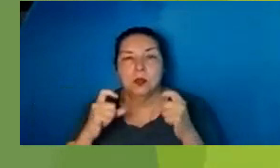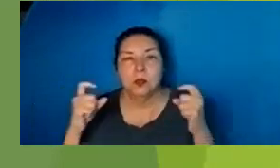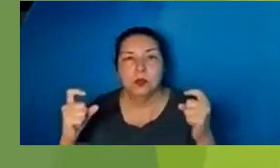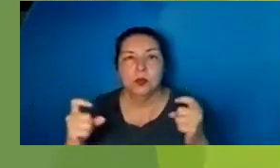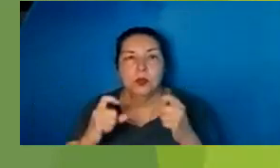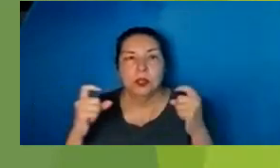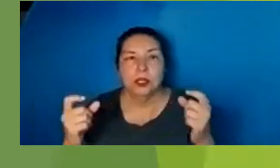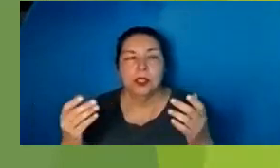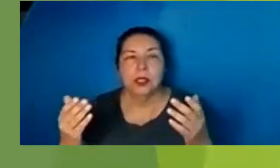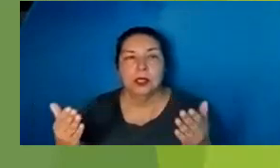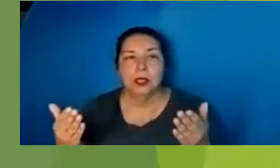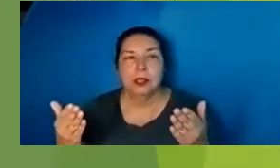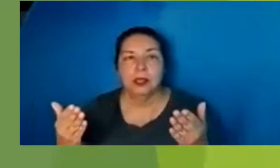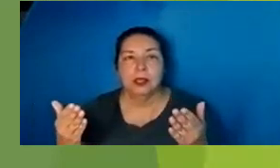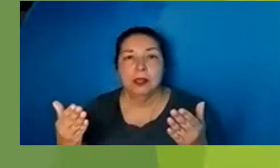Alleluia!